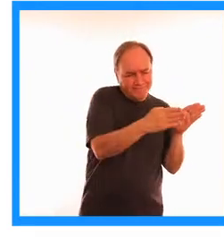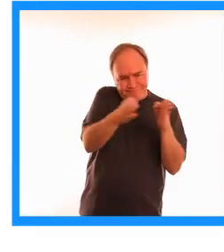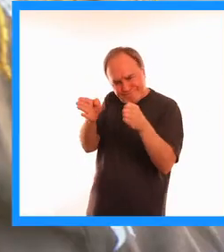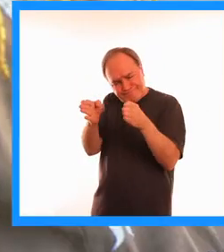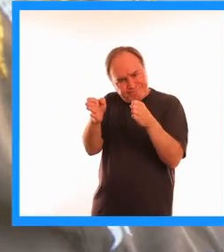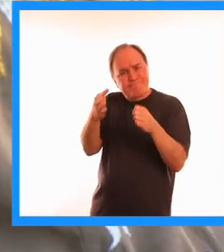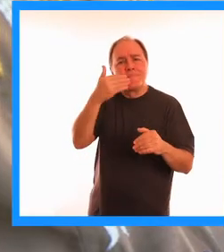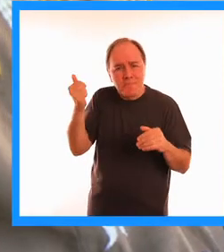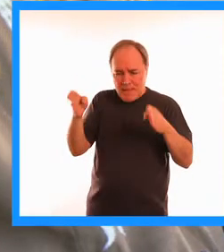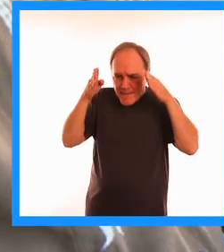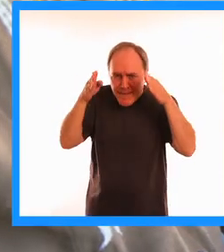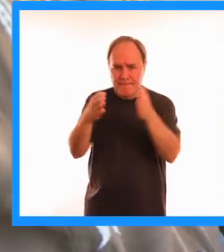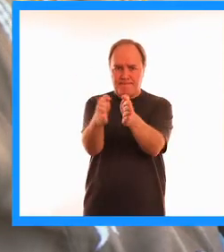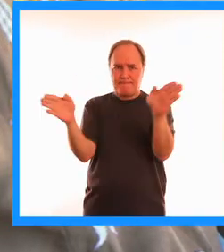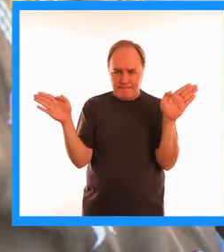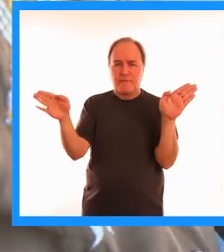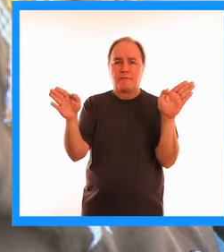victims.